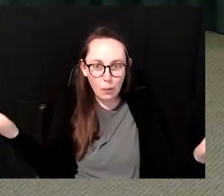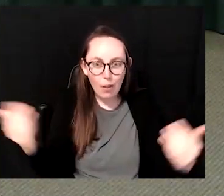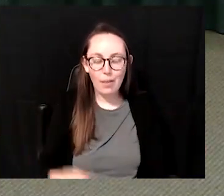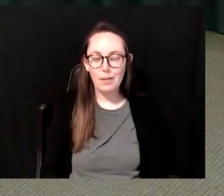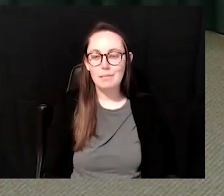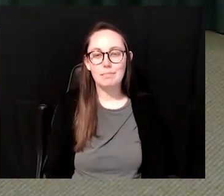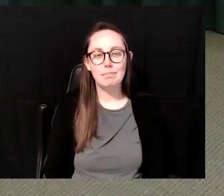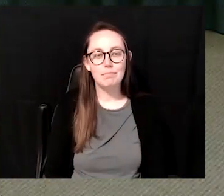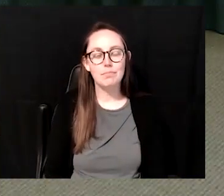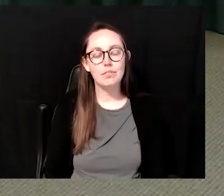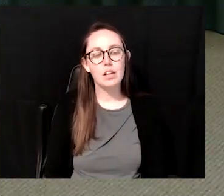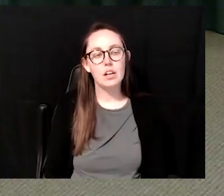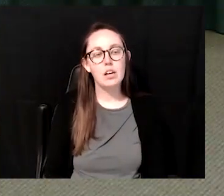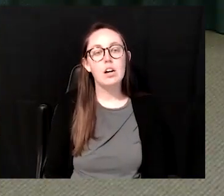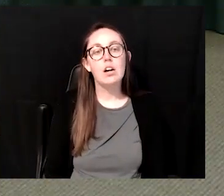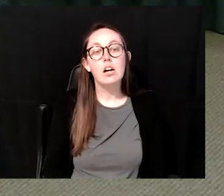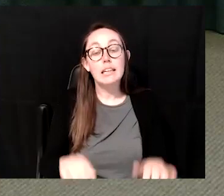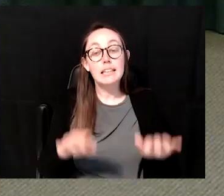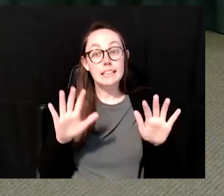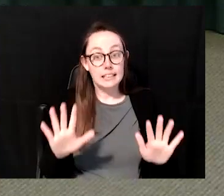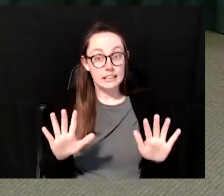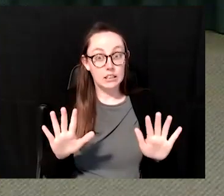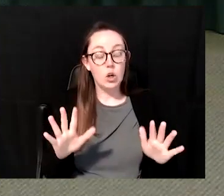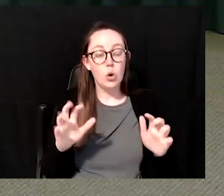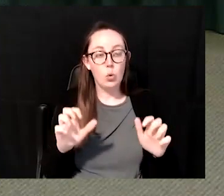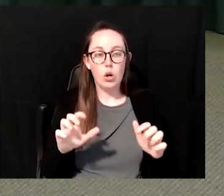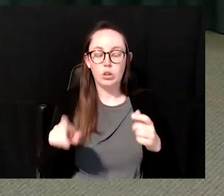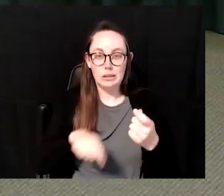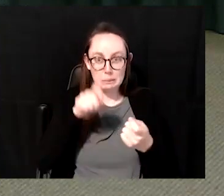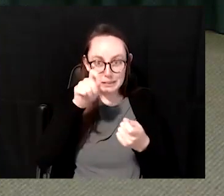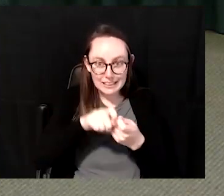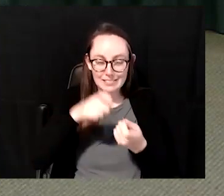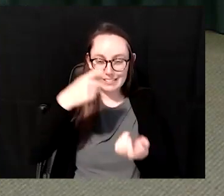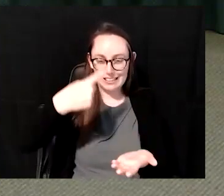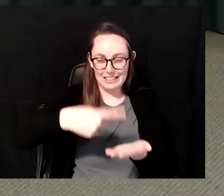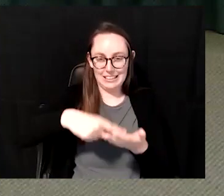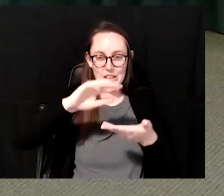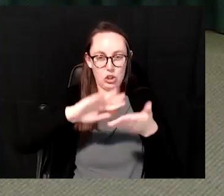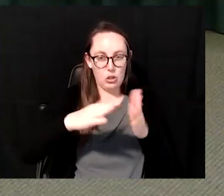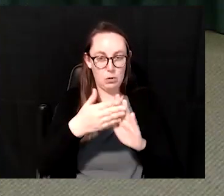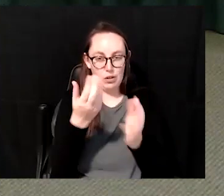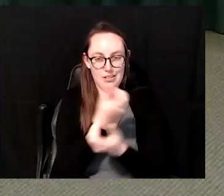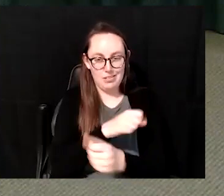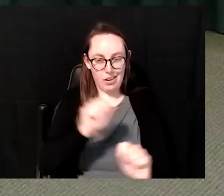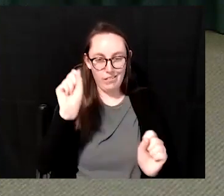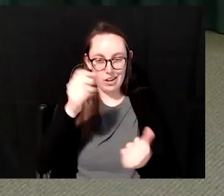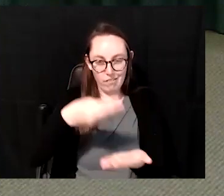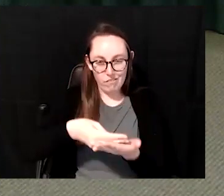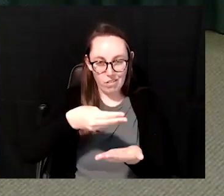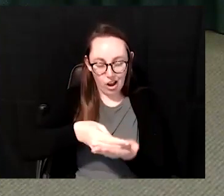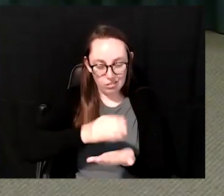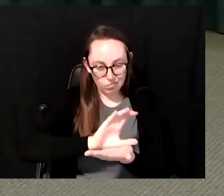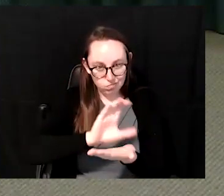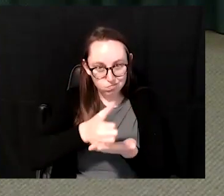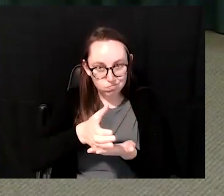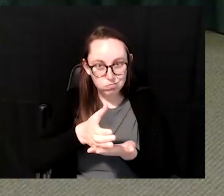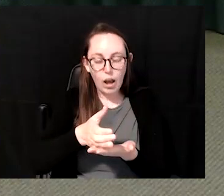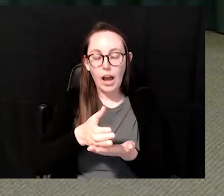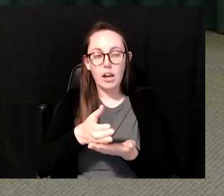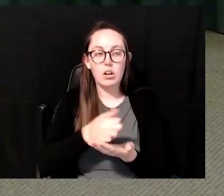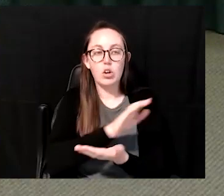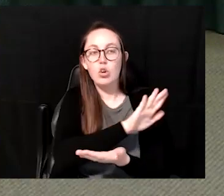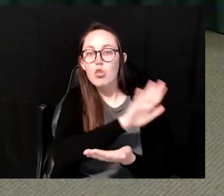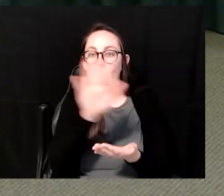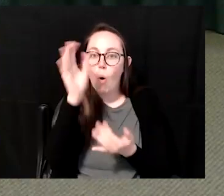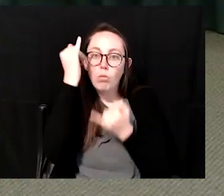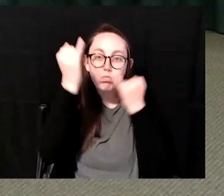in the realm of the community safety fund um and thoughts on kind of where you're seeing next steps here I